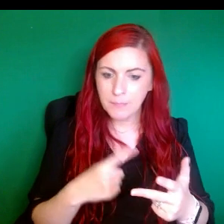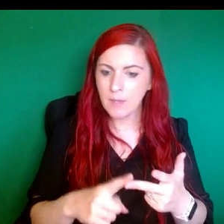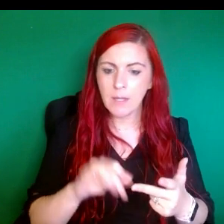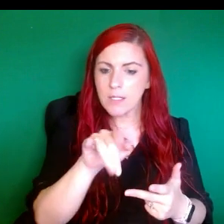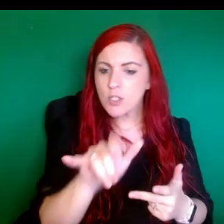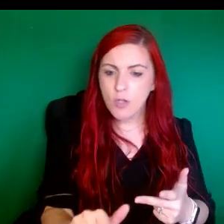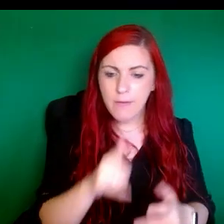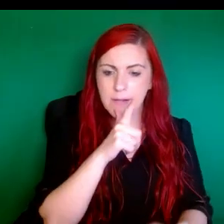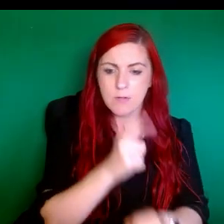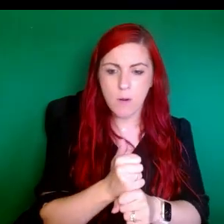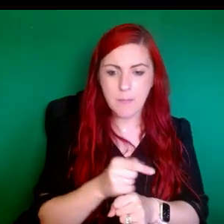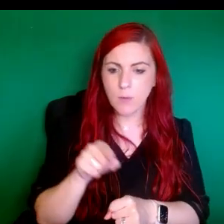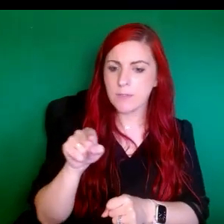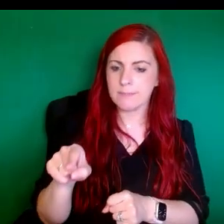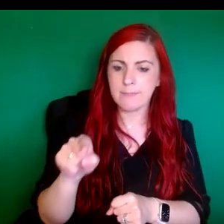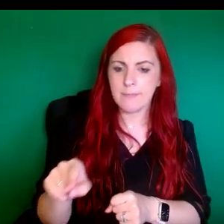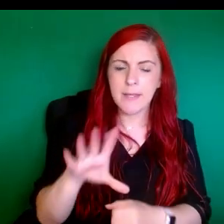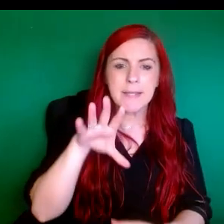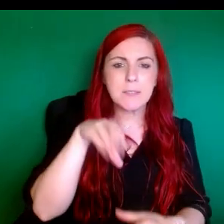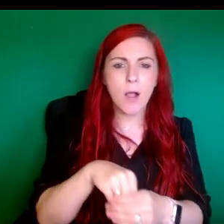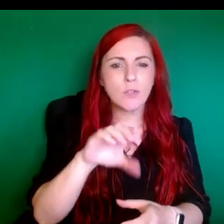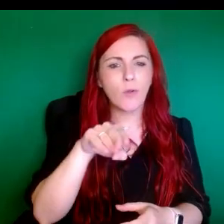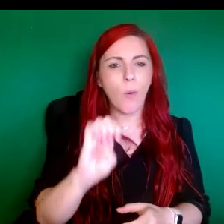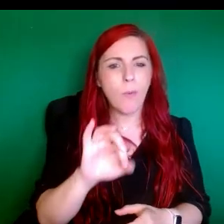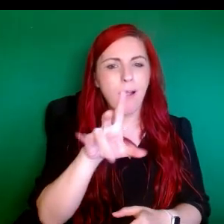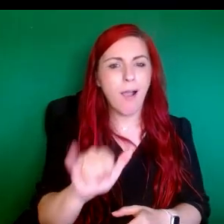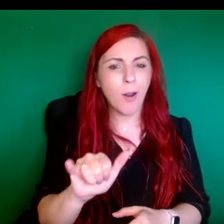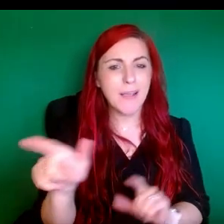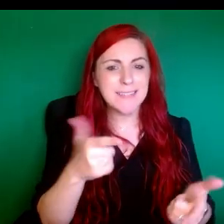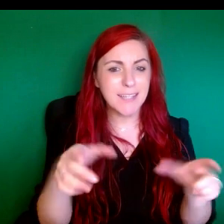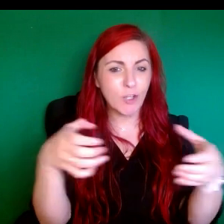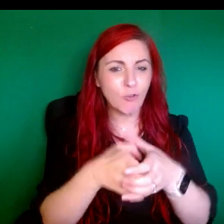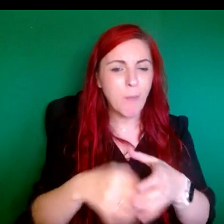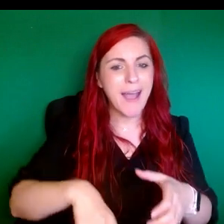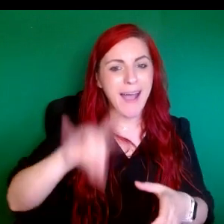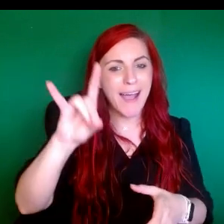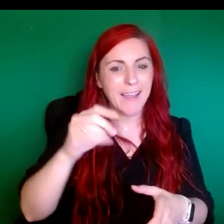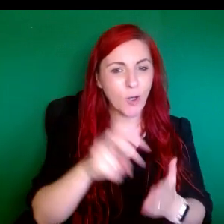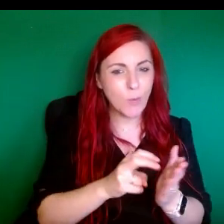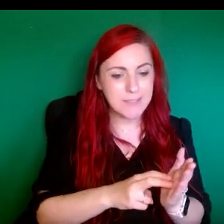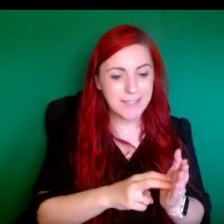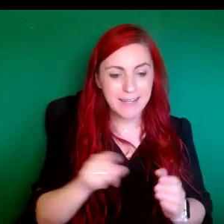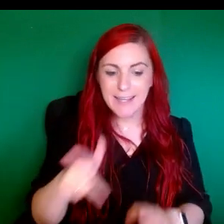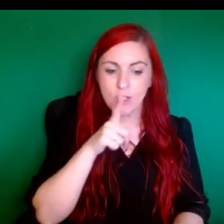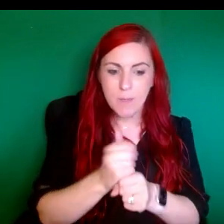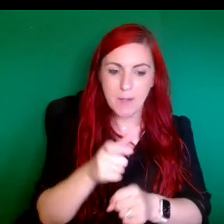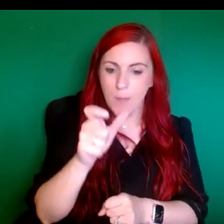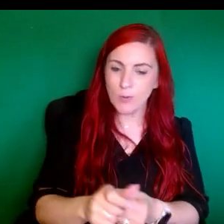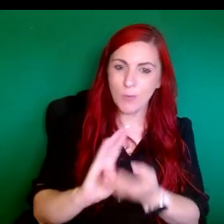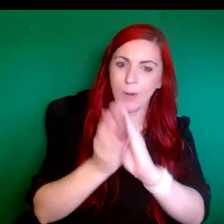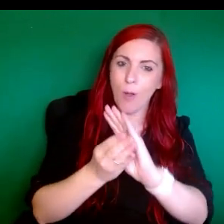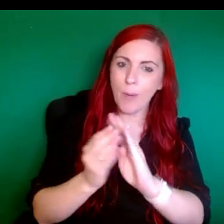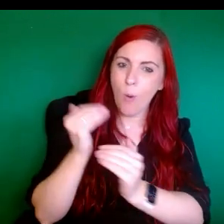Galway singing group, is the epitome of someone who is aging well and who motivates others to remain active and engage in their